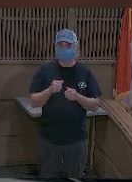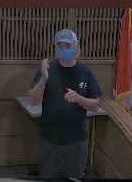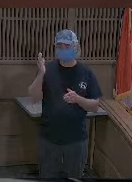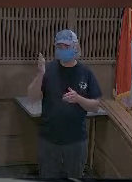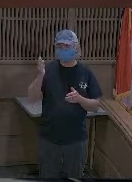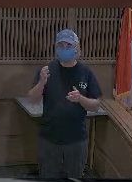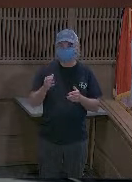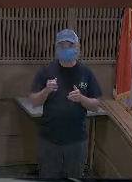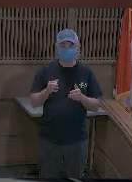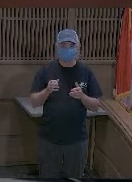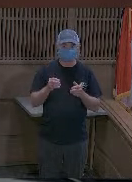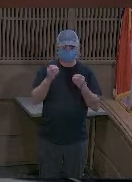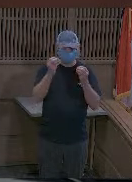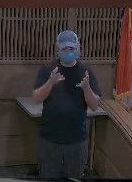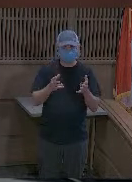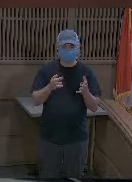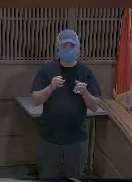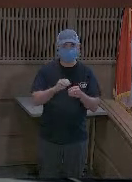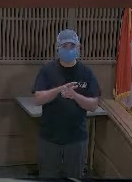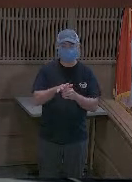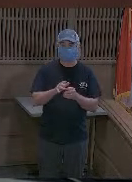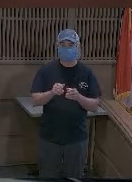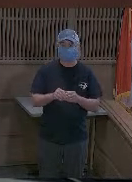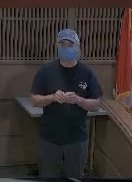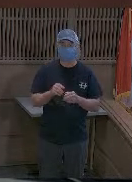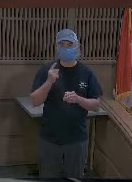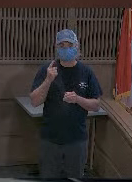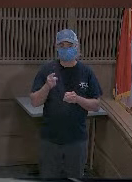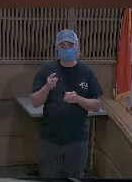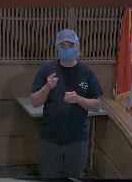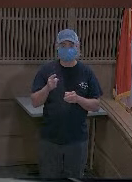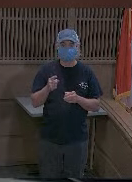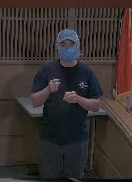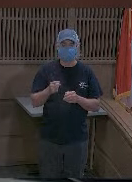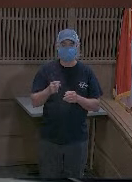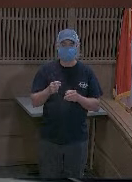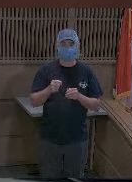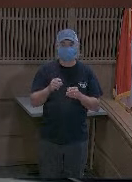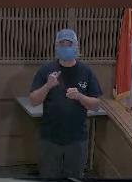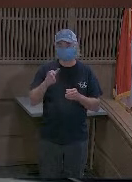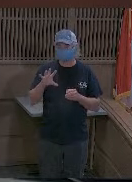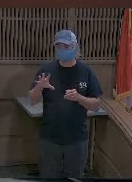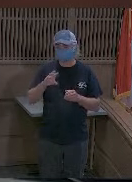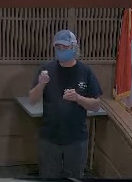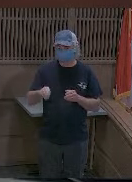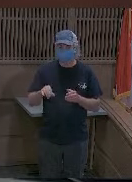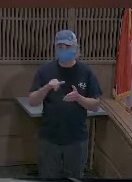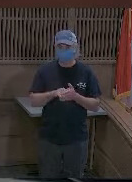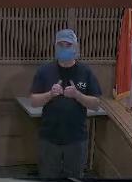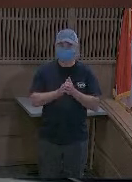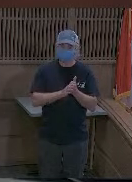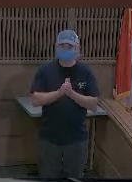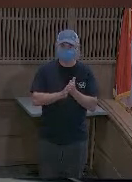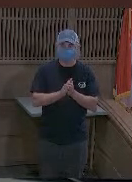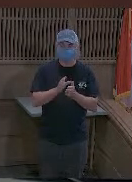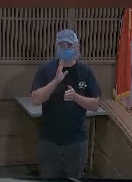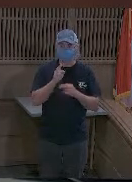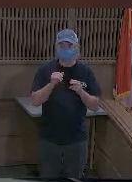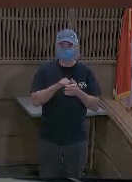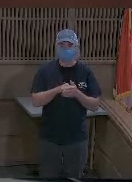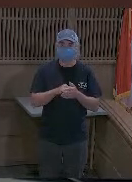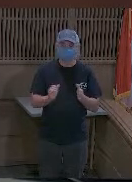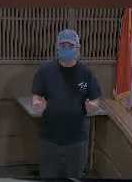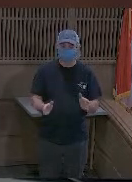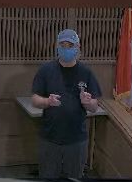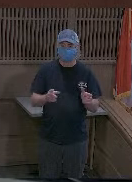continue to remind our citizens about Strive for 75%, it's been talked about today, but we do encourage